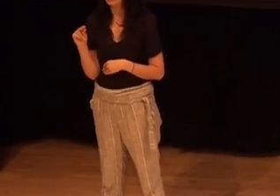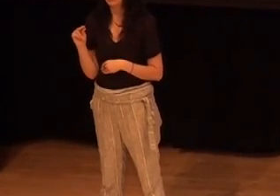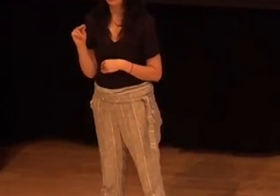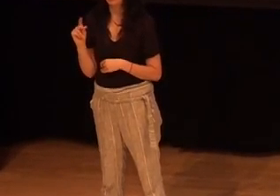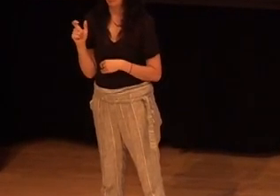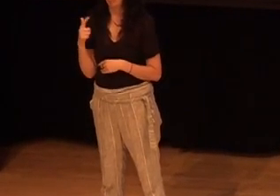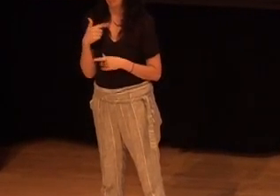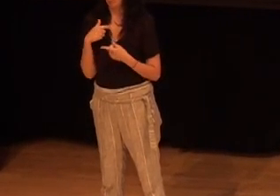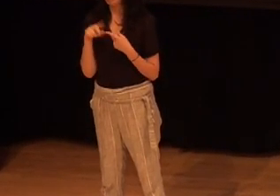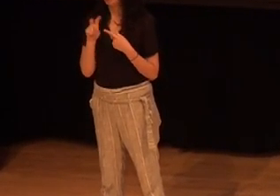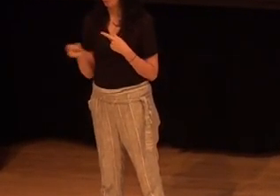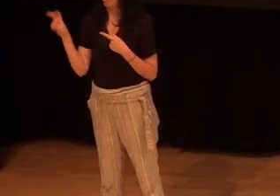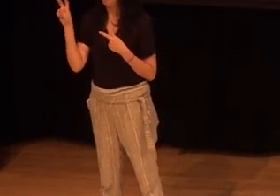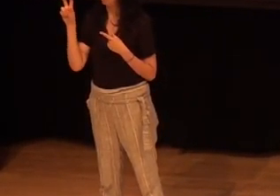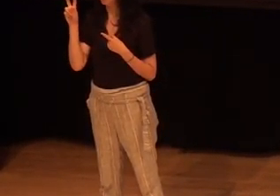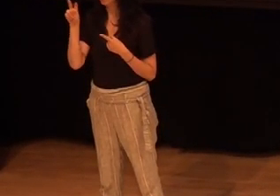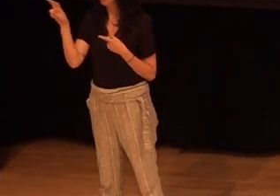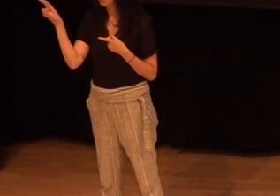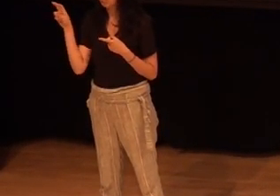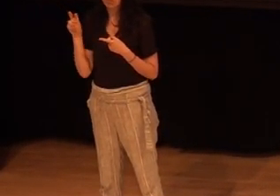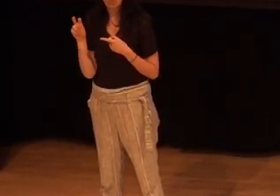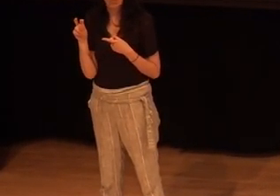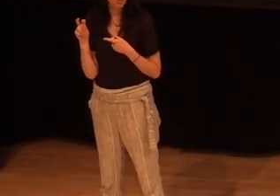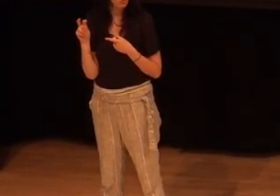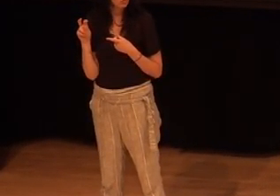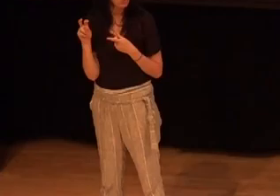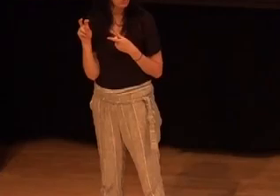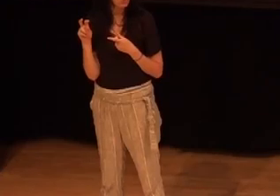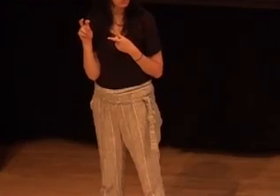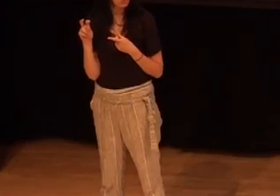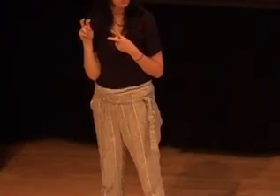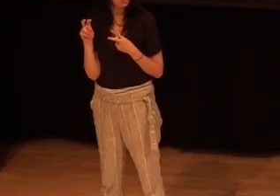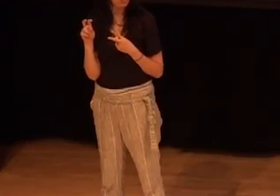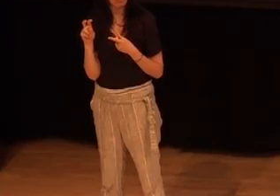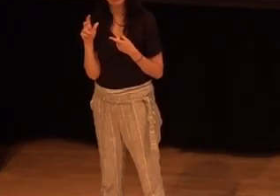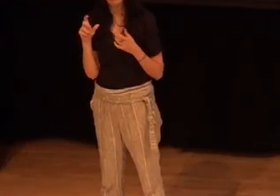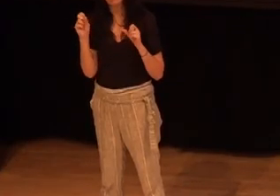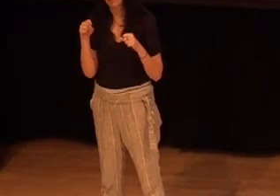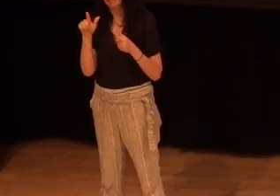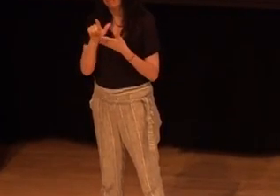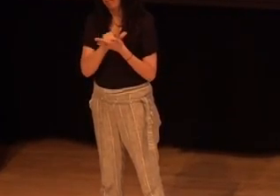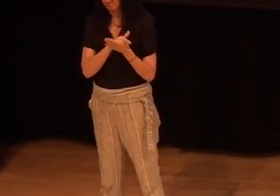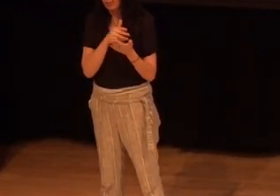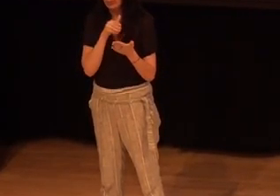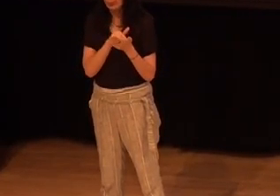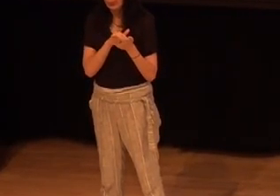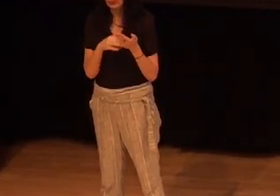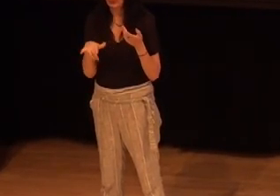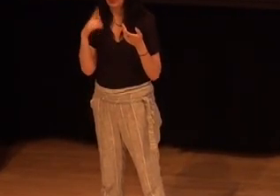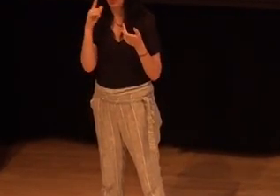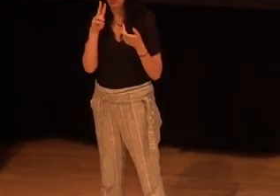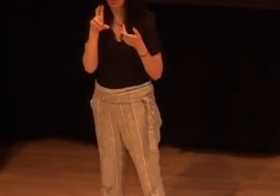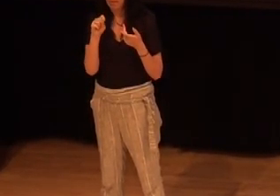I've traveled around and we, okay, it took lawsuits to get the buses, to get to the